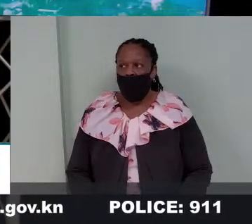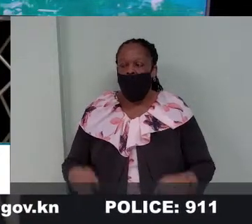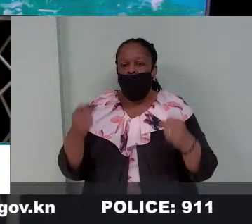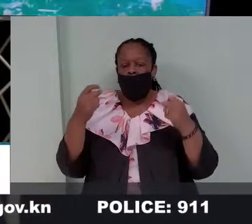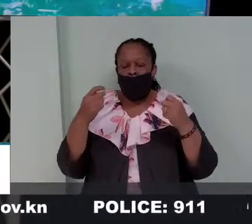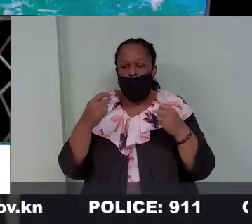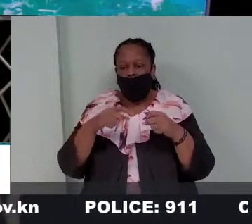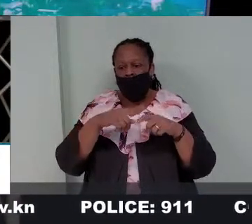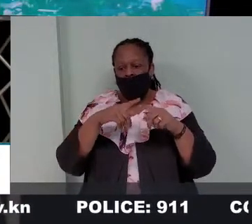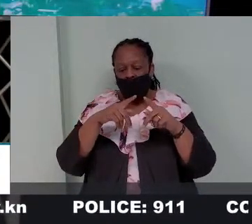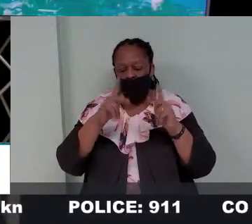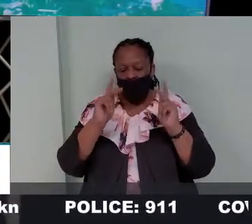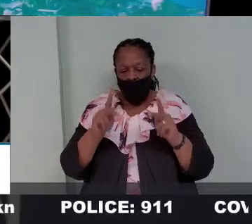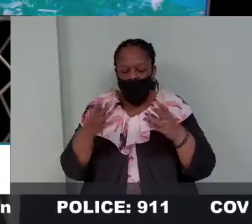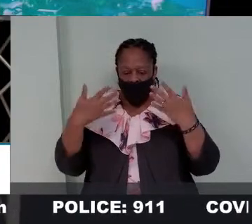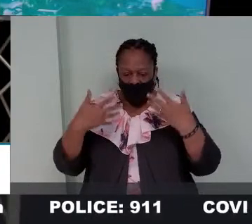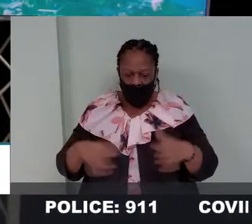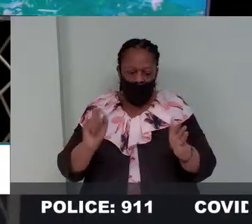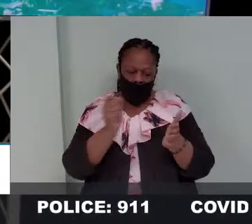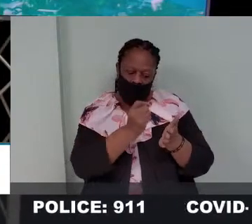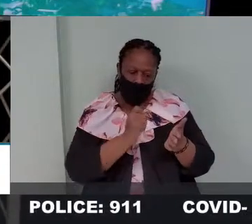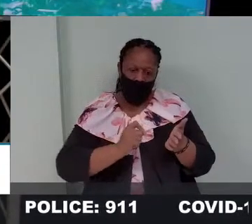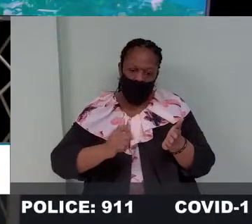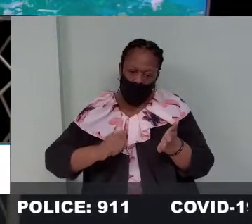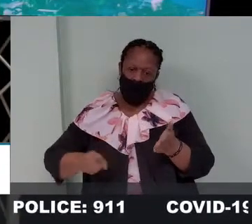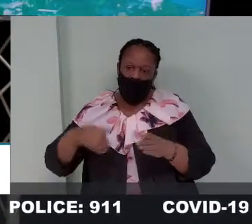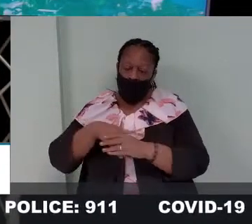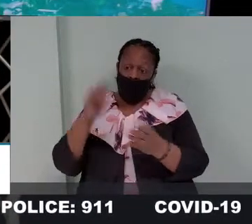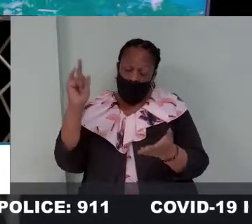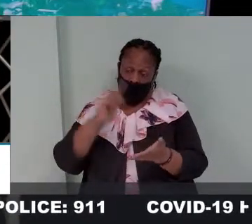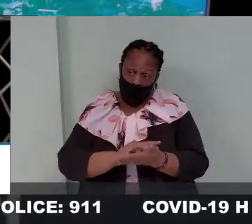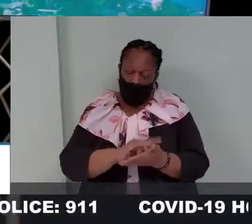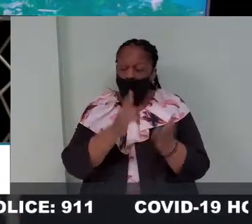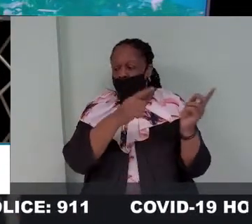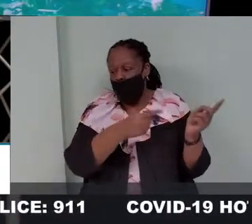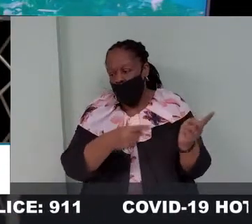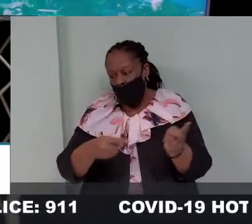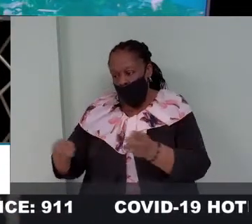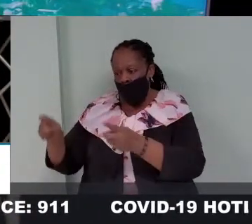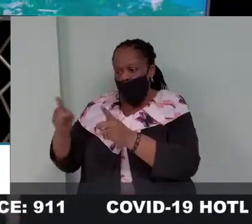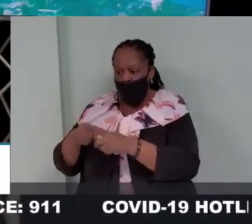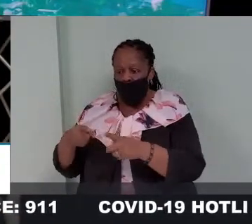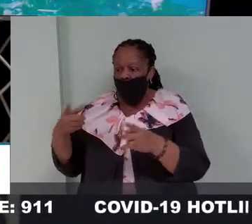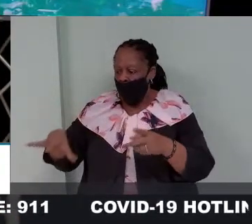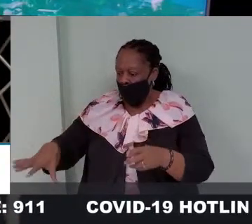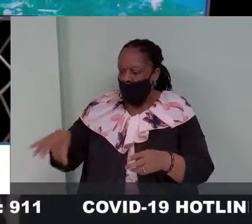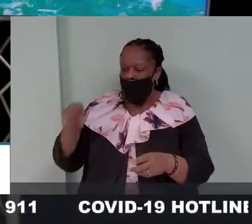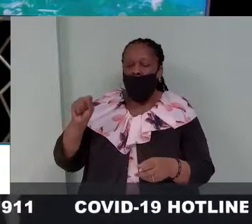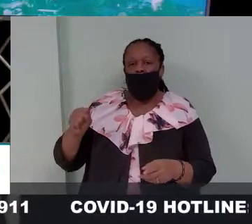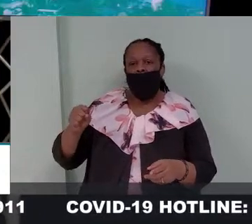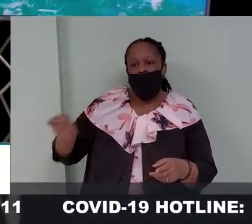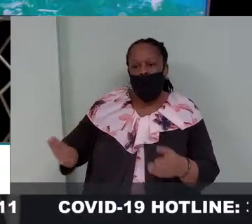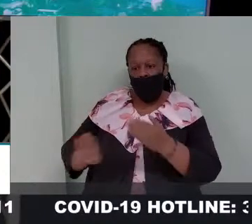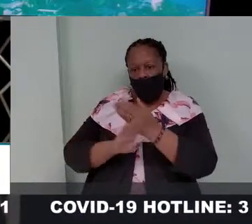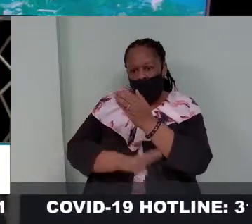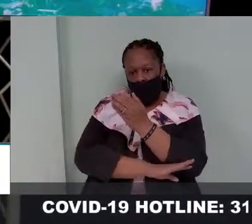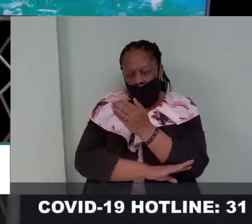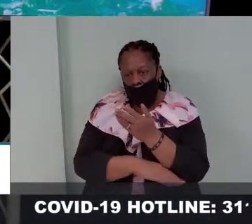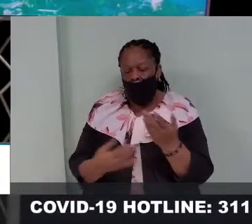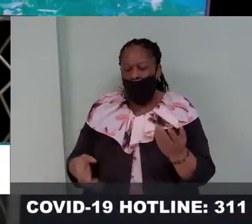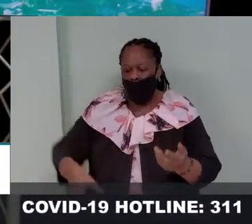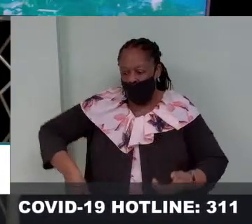customs area. At the customs area, there was tremendous work done there for the retrofitting process. So no longer